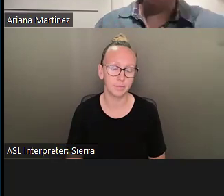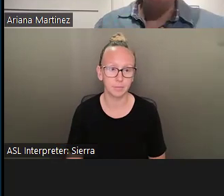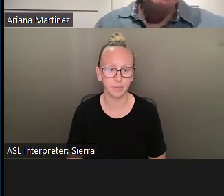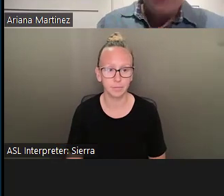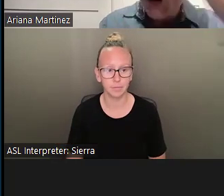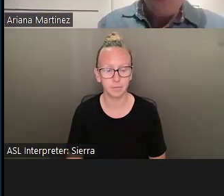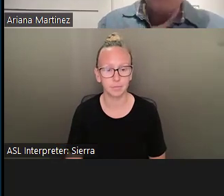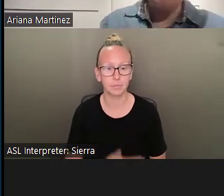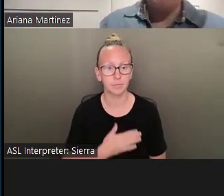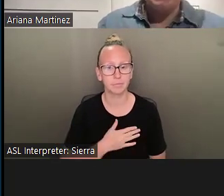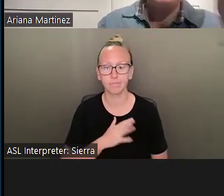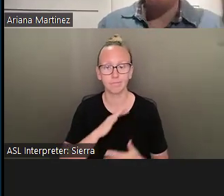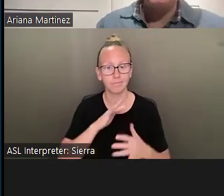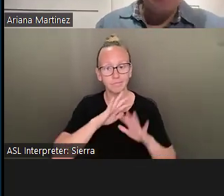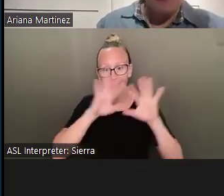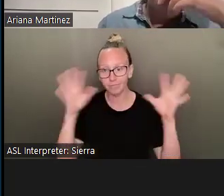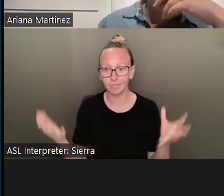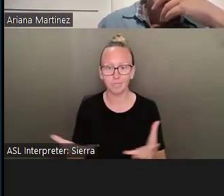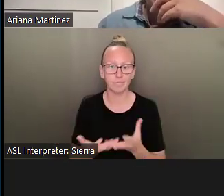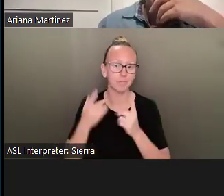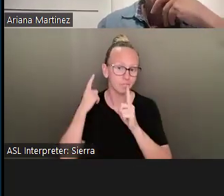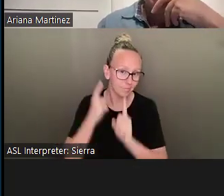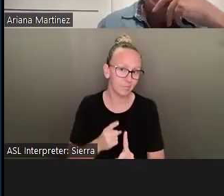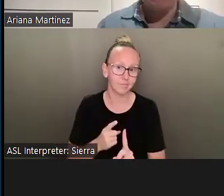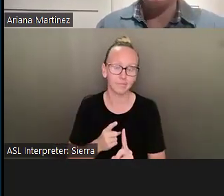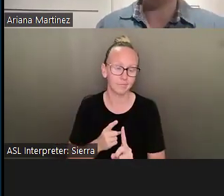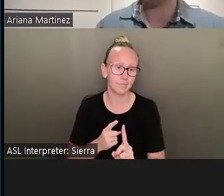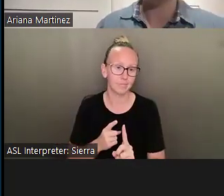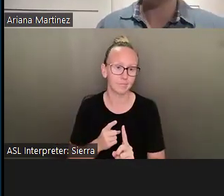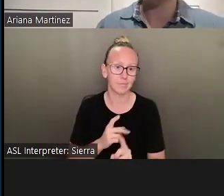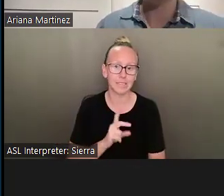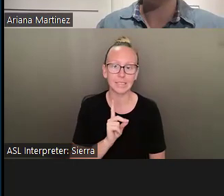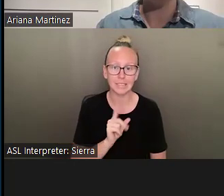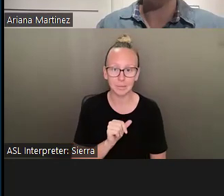my thesis of my whole existence and body of work is that disability